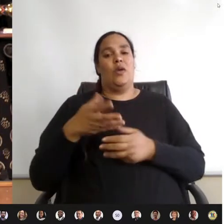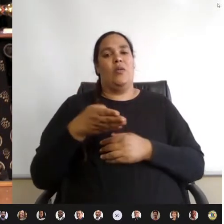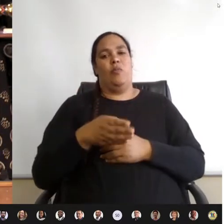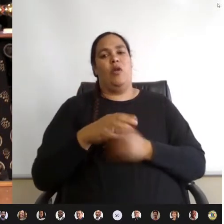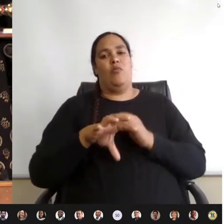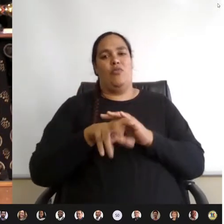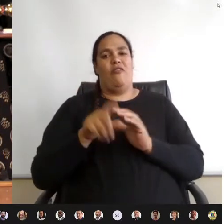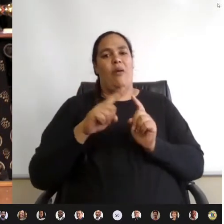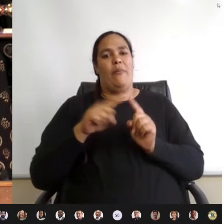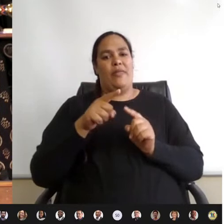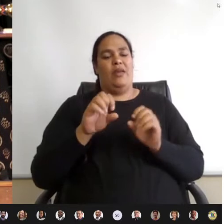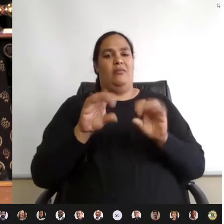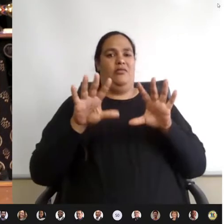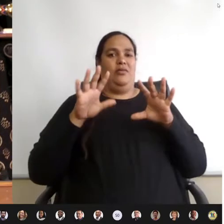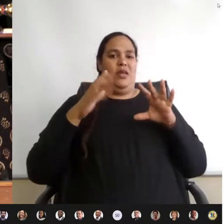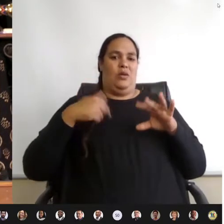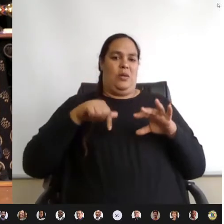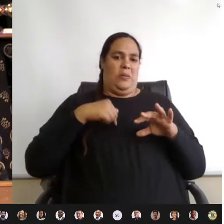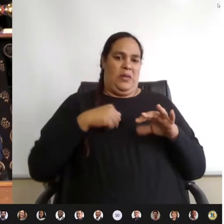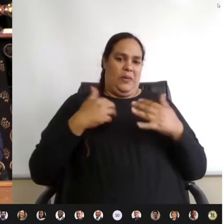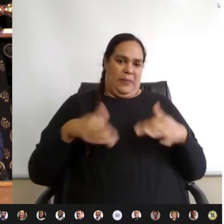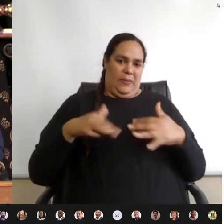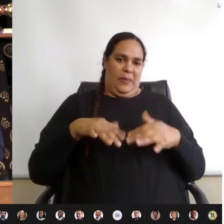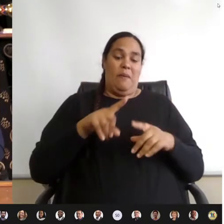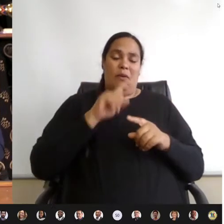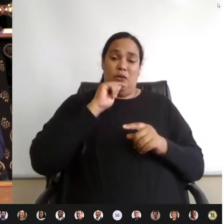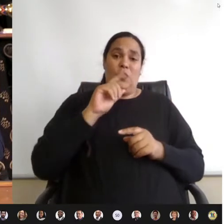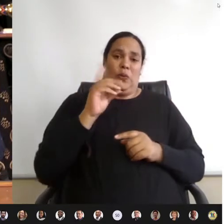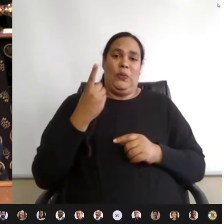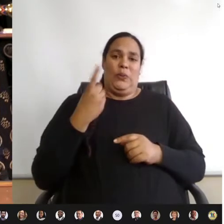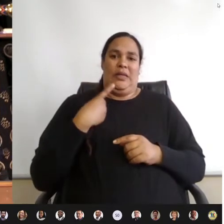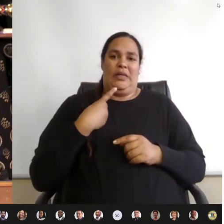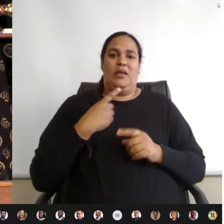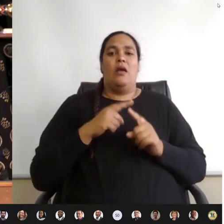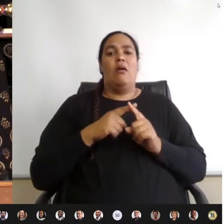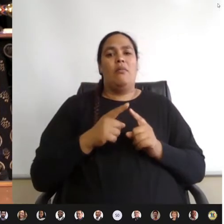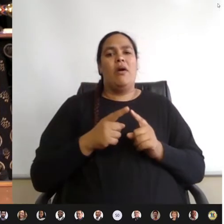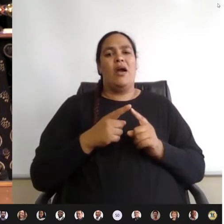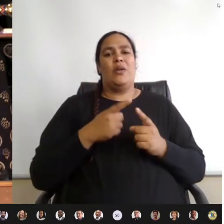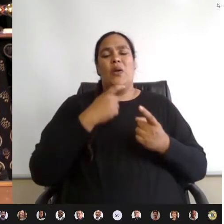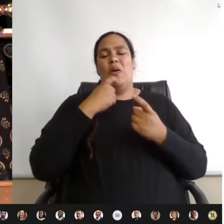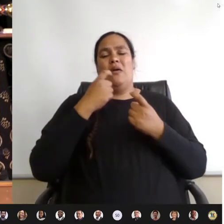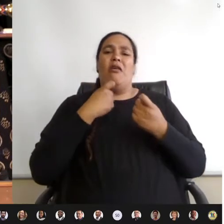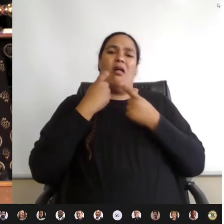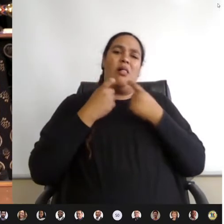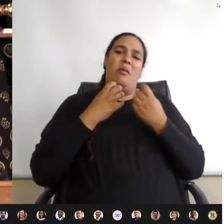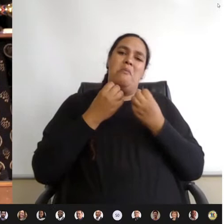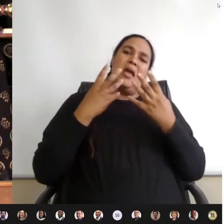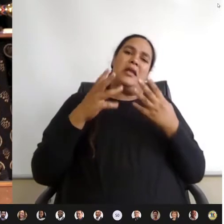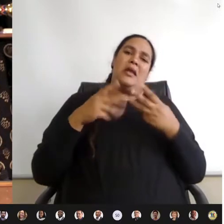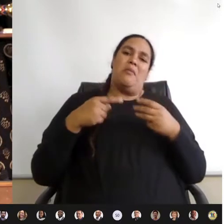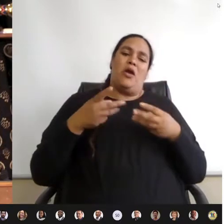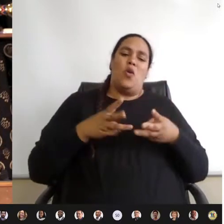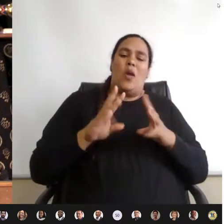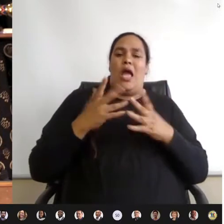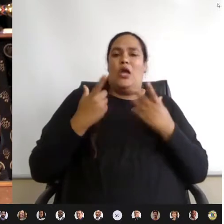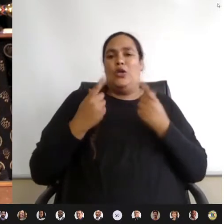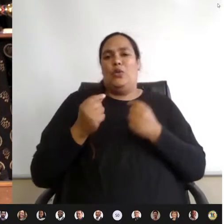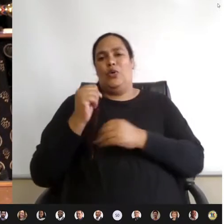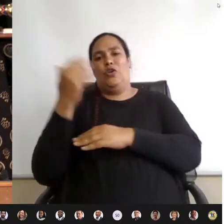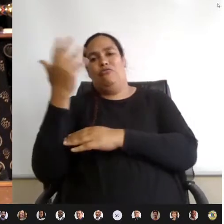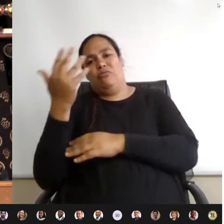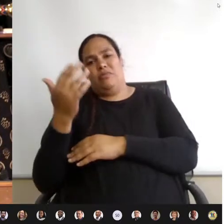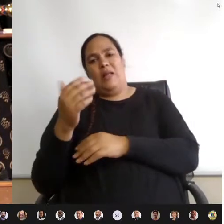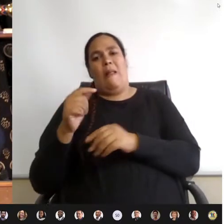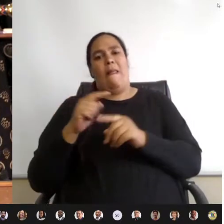that astounded me. It really did. There was a lot of noise about the means of delivery, let alone, and not